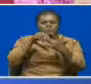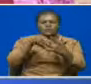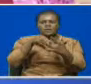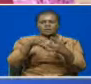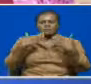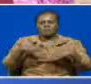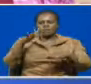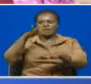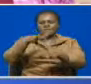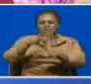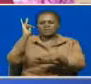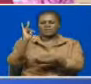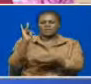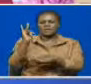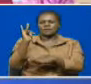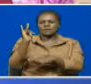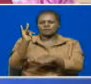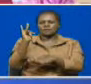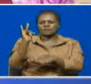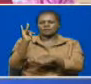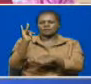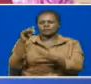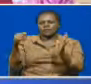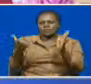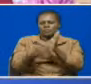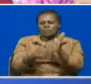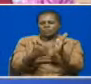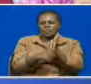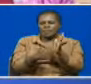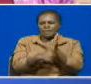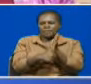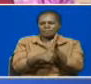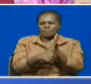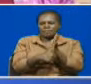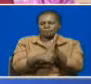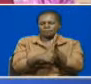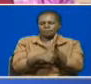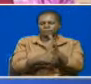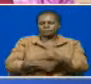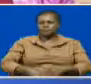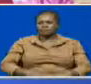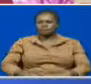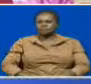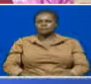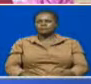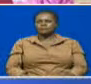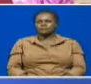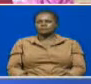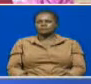have been affected with this scourge that is actually in the limelight right now?